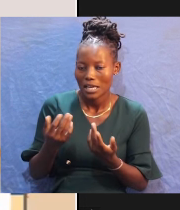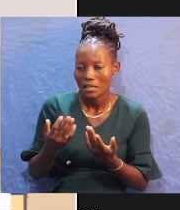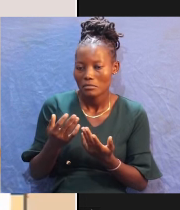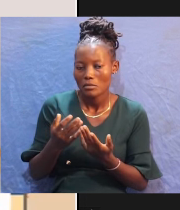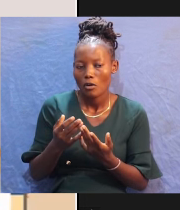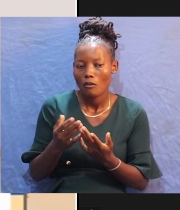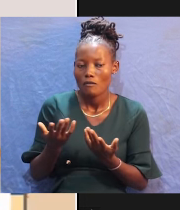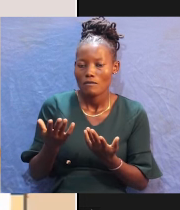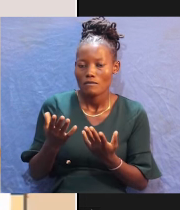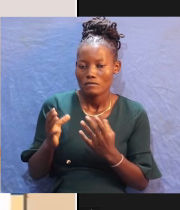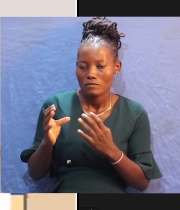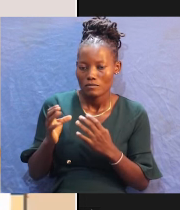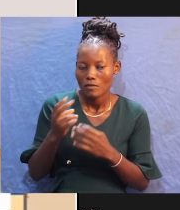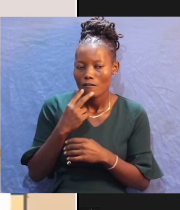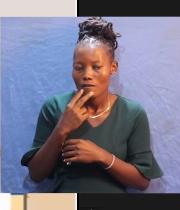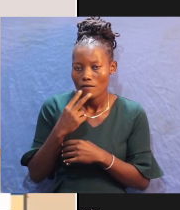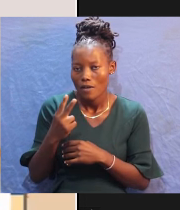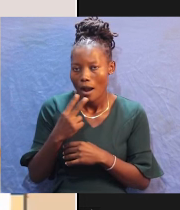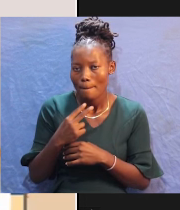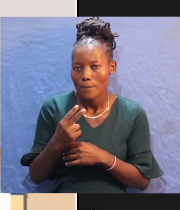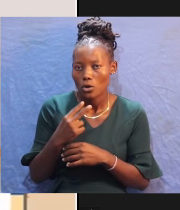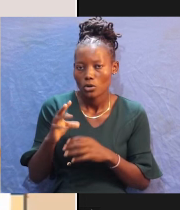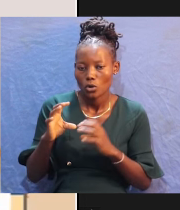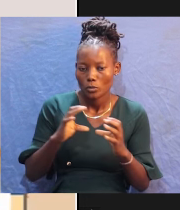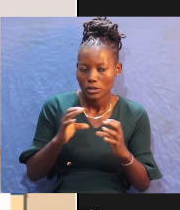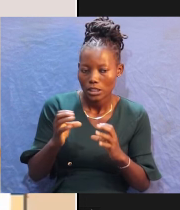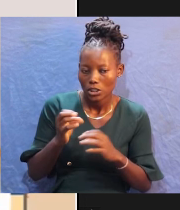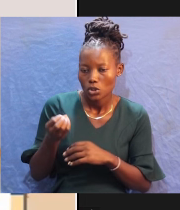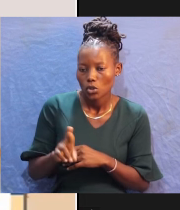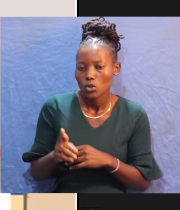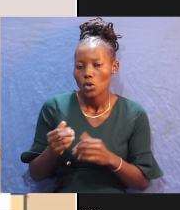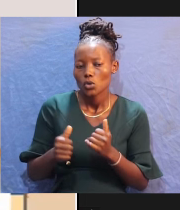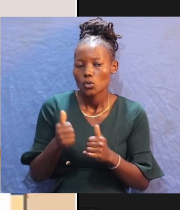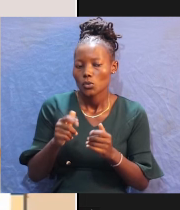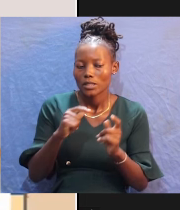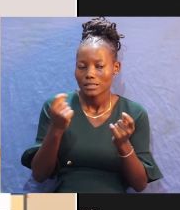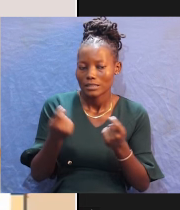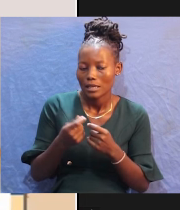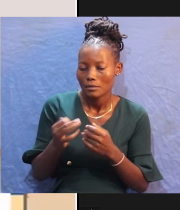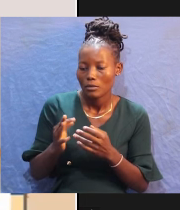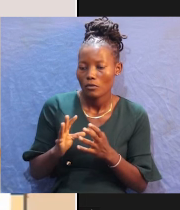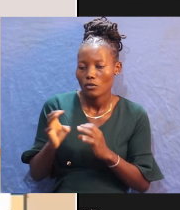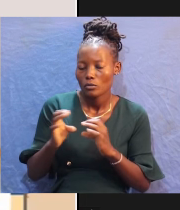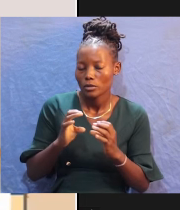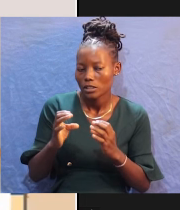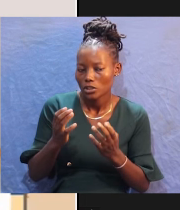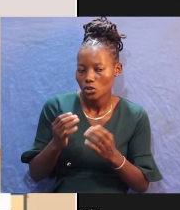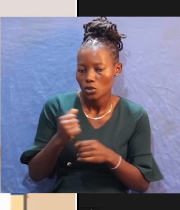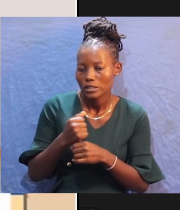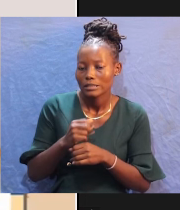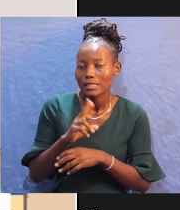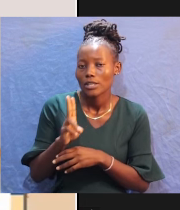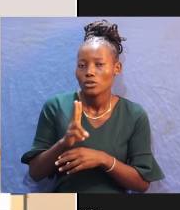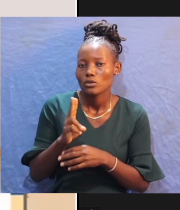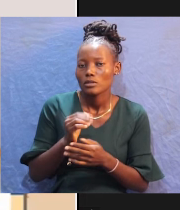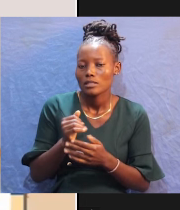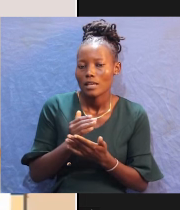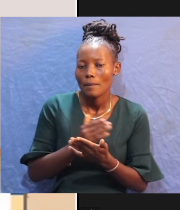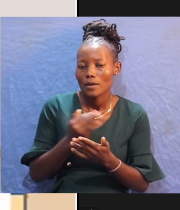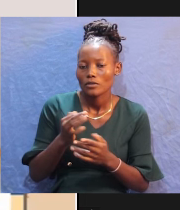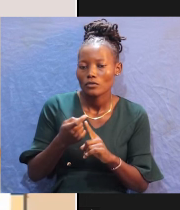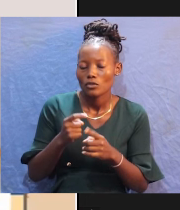be fun, attractive for the young people, but also have to be educational. That means that at the end, they have to send